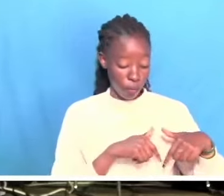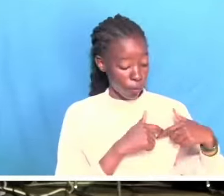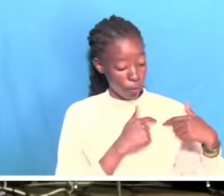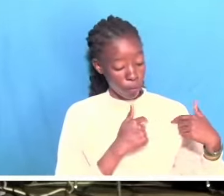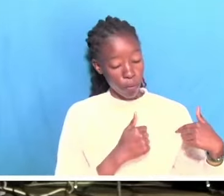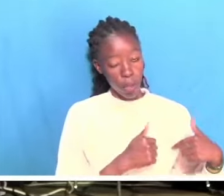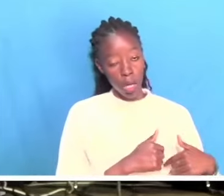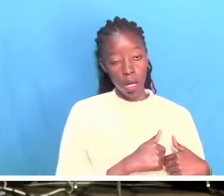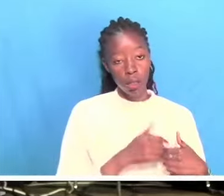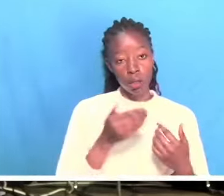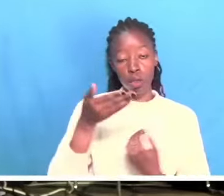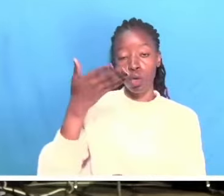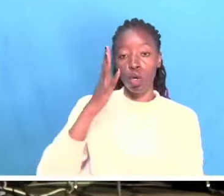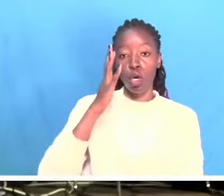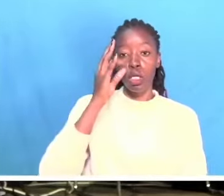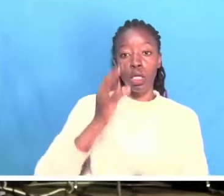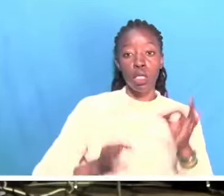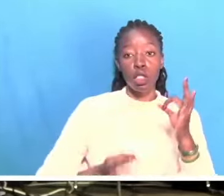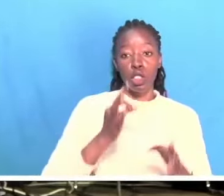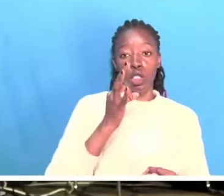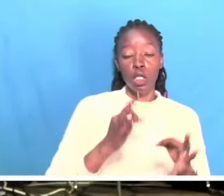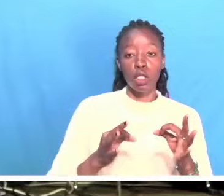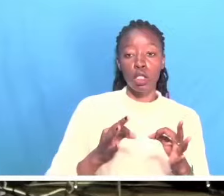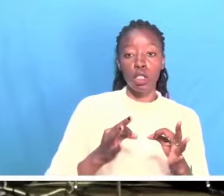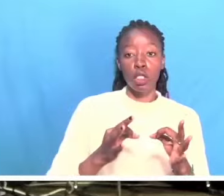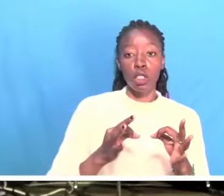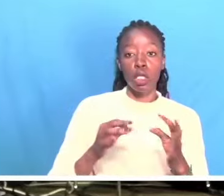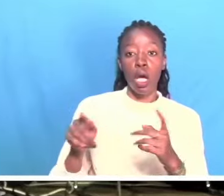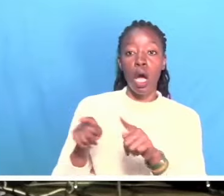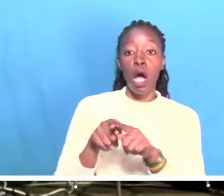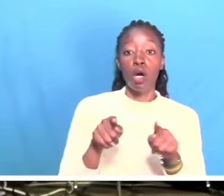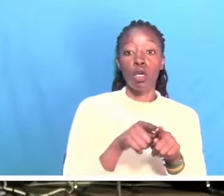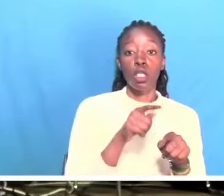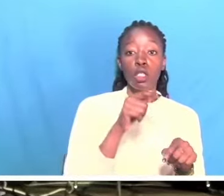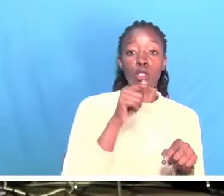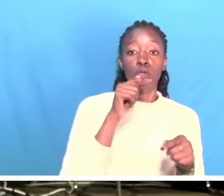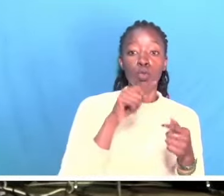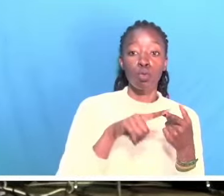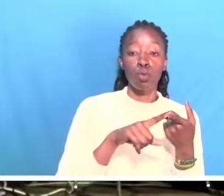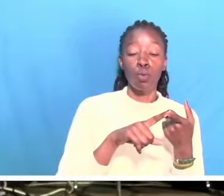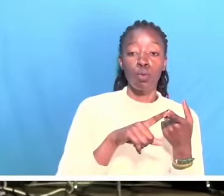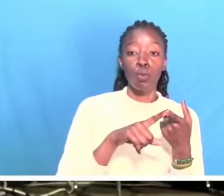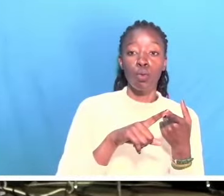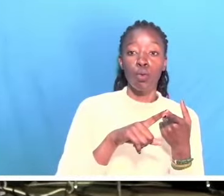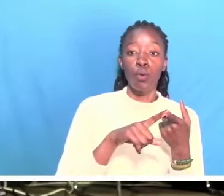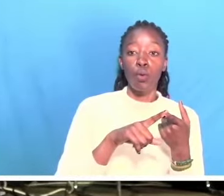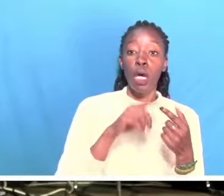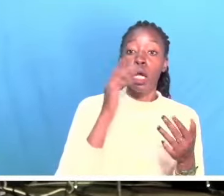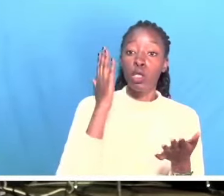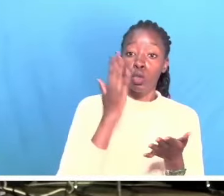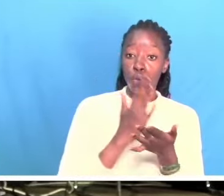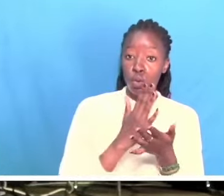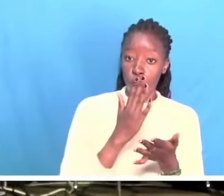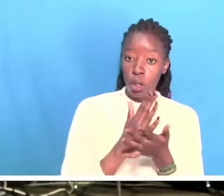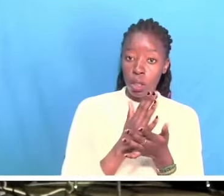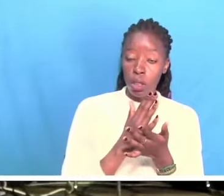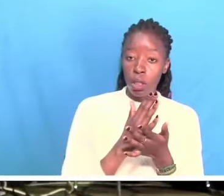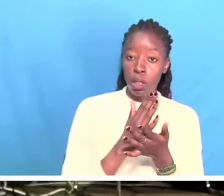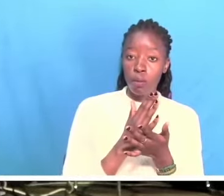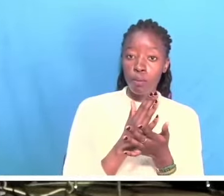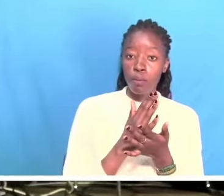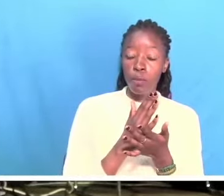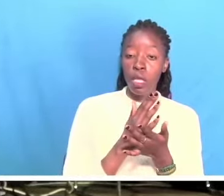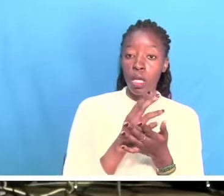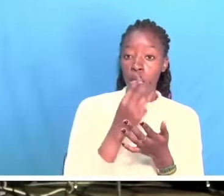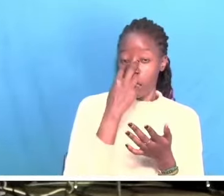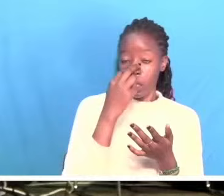For God judges according to realities, not according to rites. He sees the heart, not the ritual.